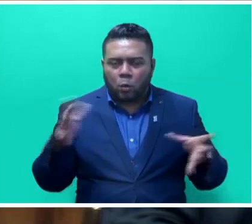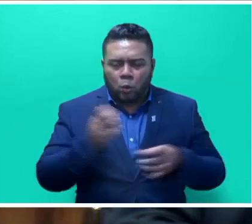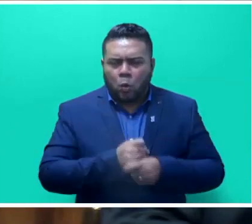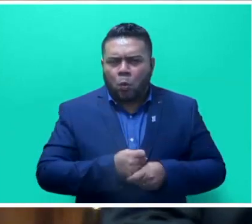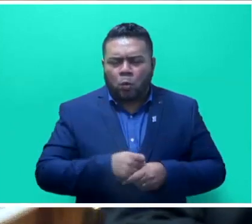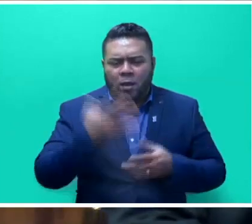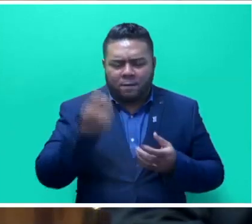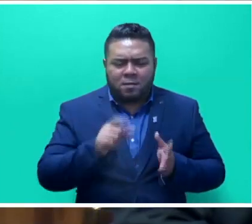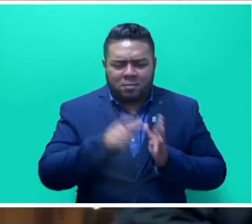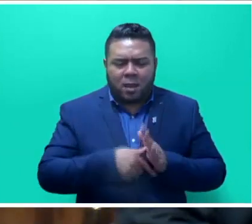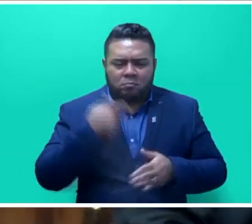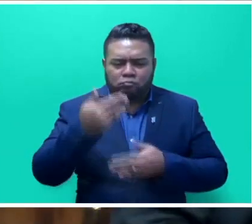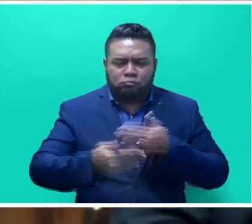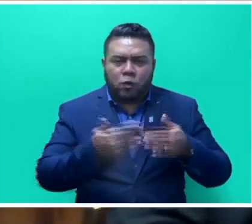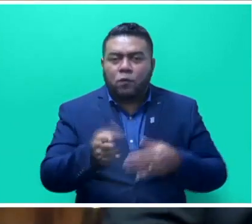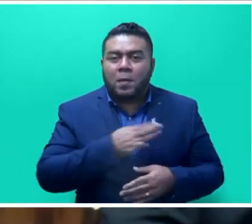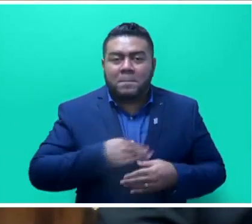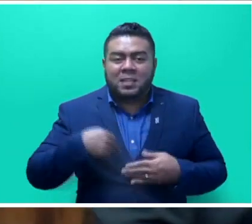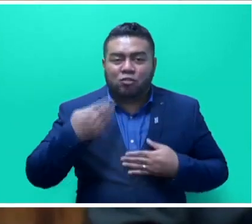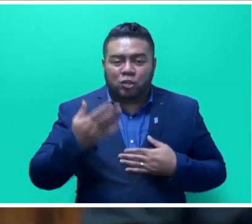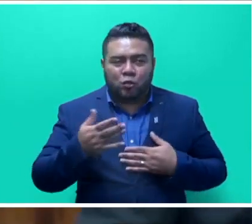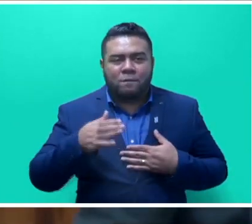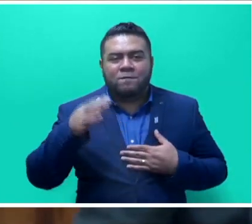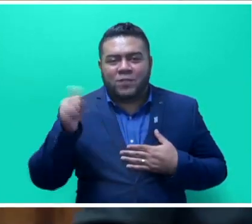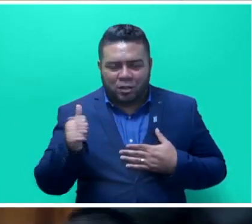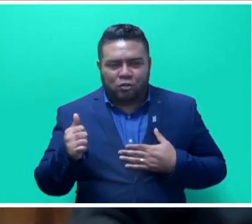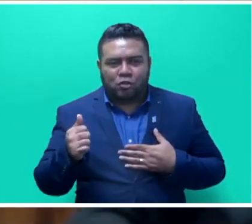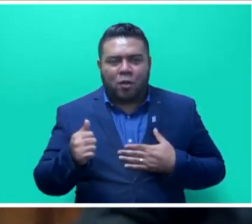time for the Ministry to complete these projects.